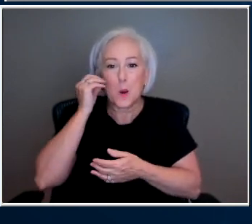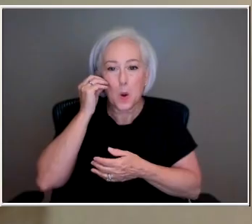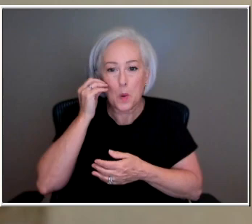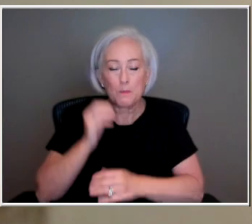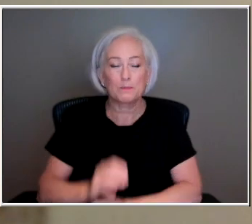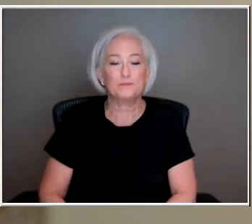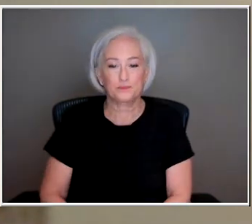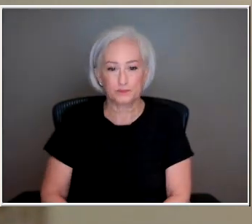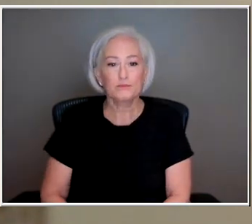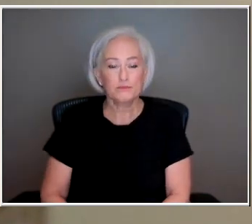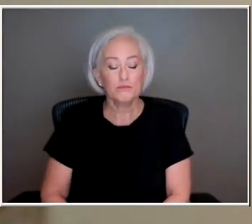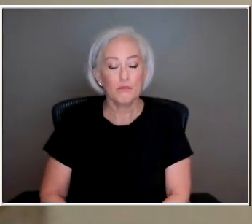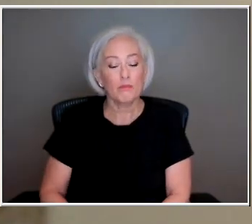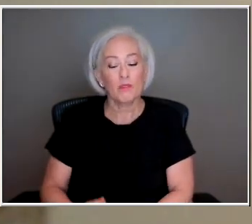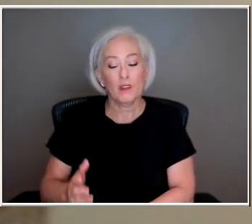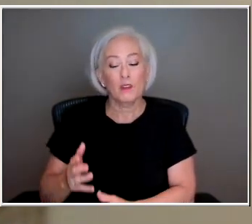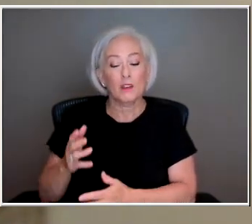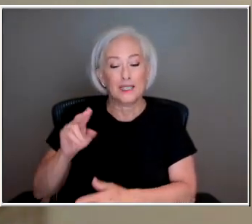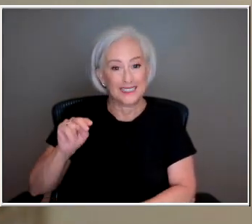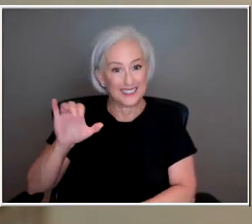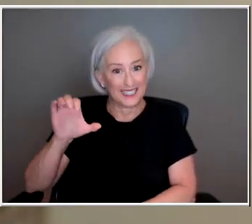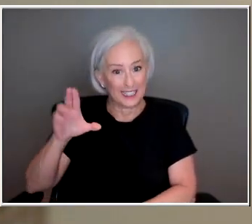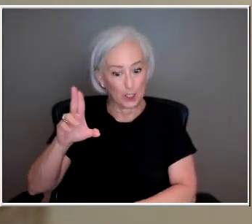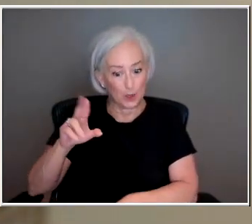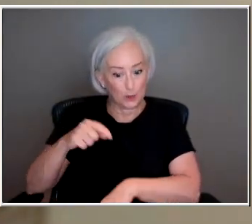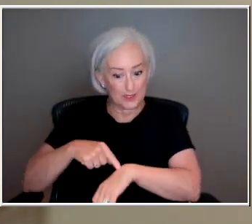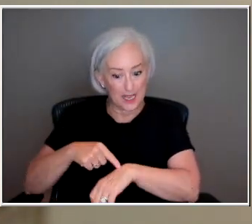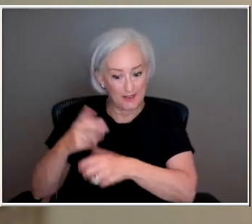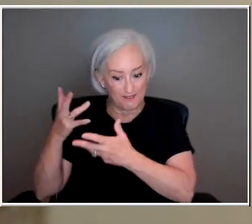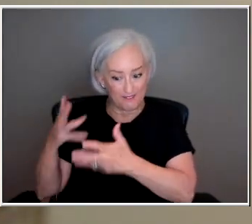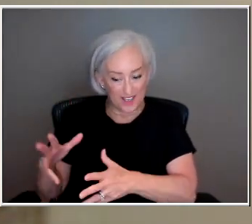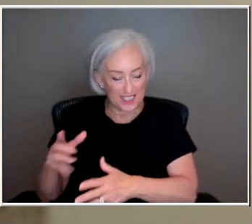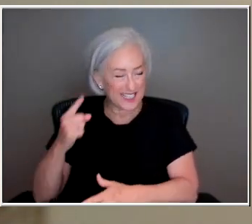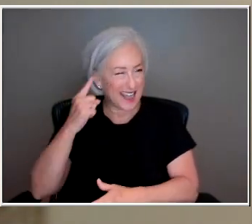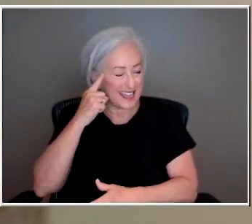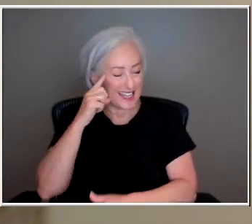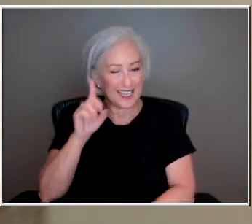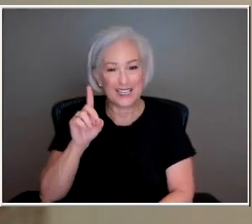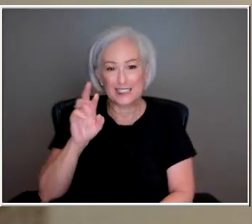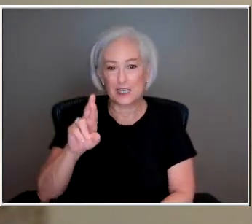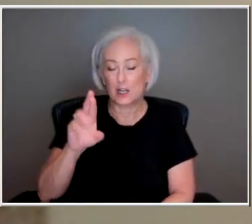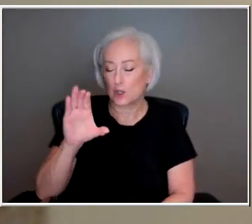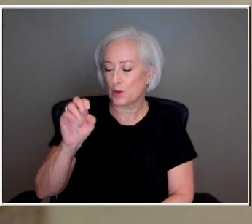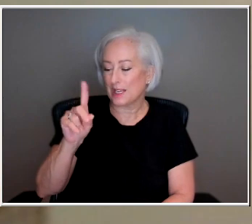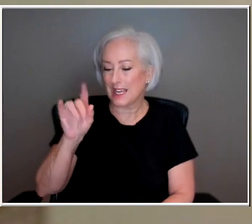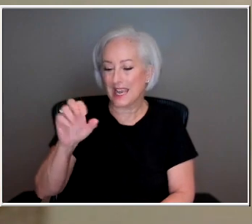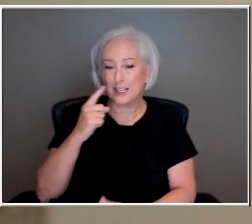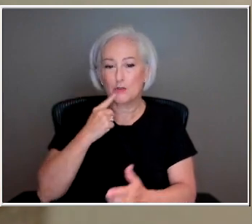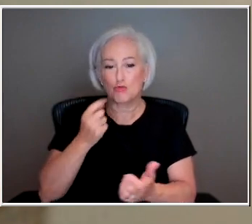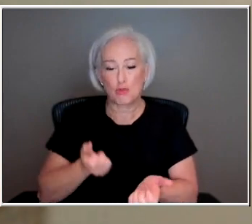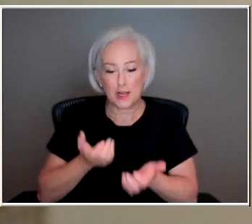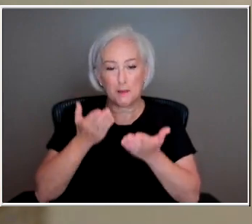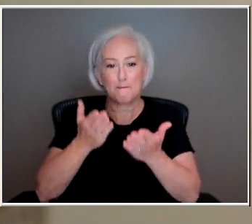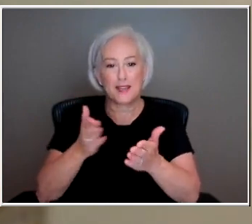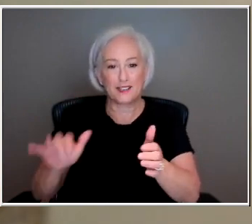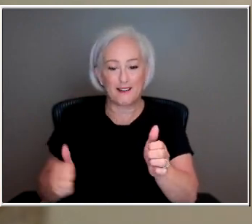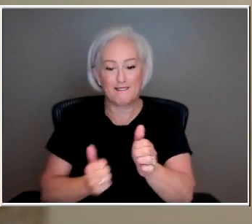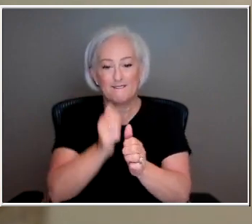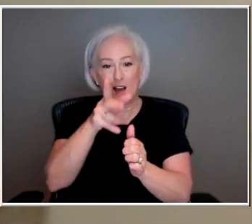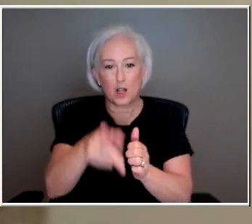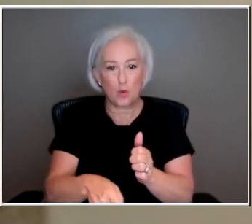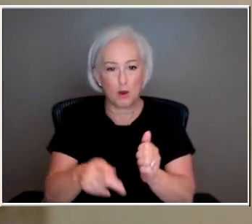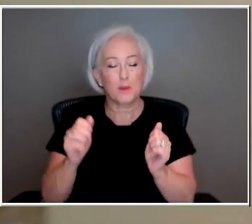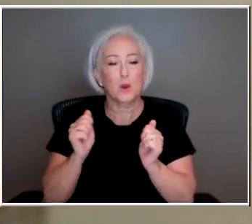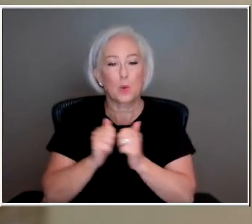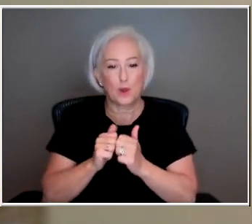when we were finishing up our time at the NICU, I believe Dr. Pandy recommended that we would follow up with the Neonatal Medical Home. She was still having some